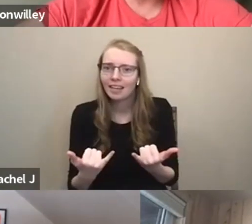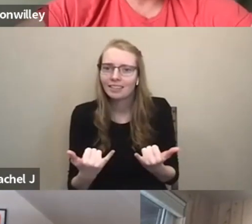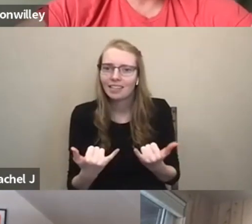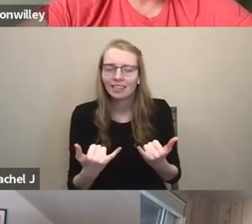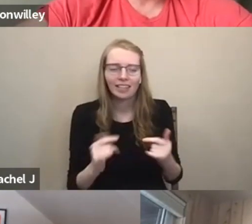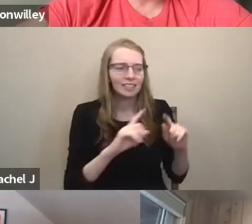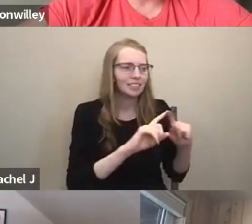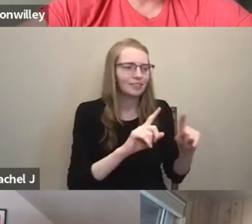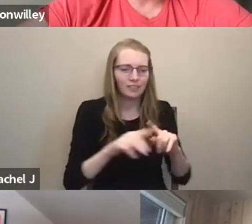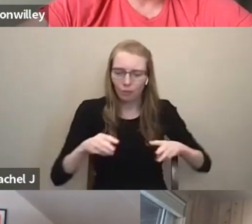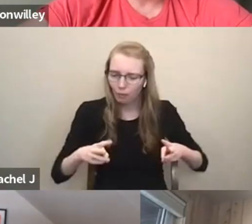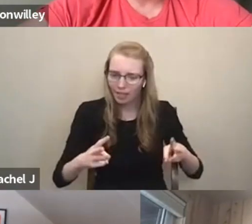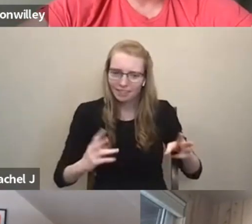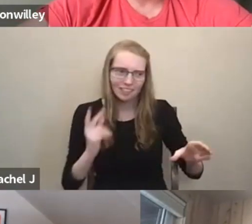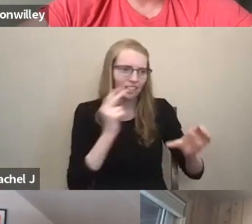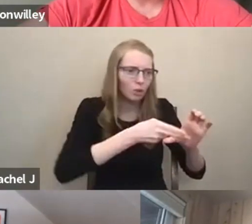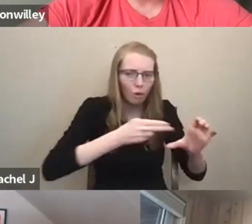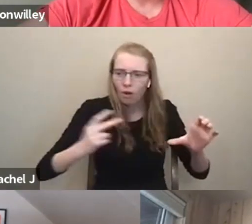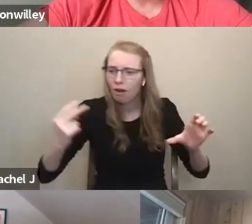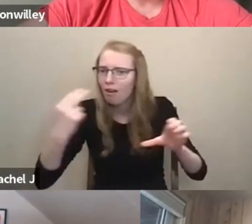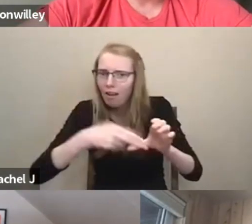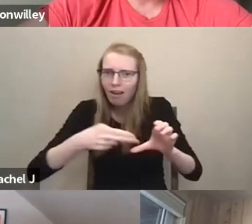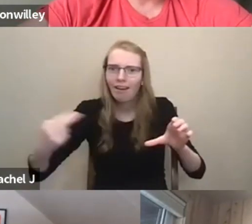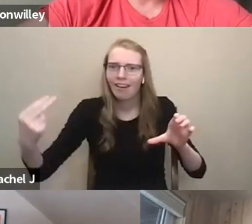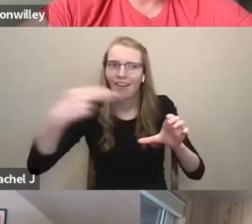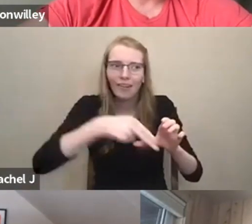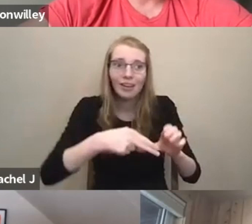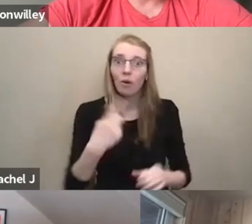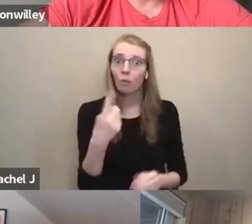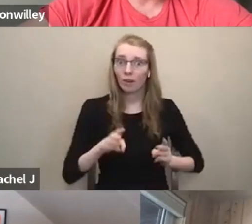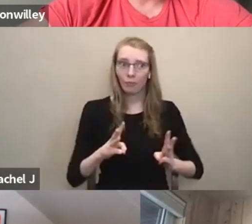fits all. But, I think over the last few years,